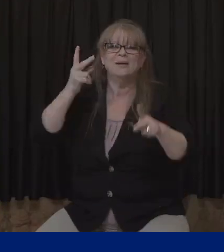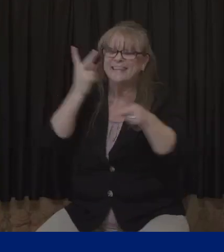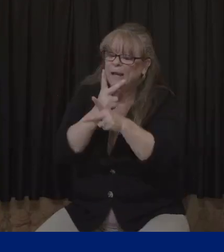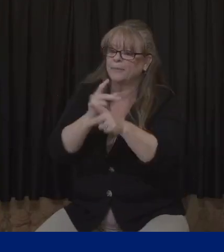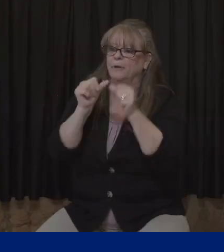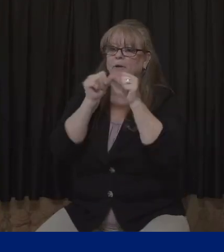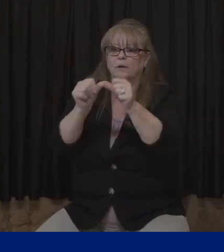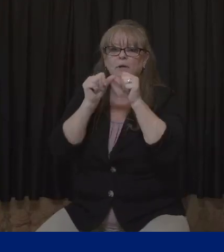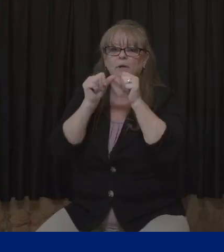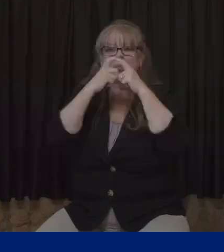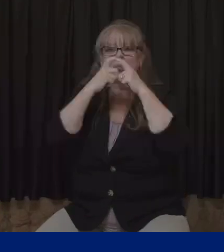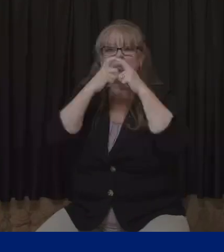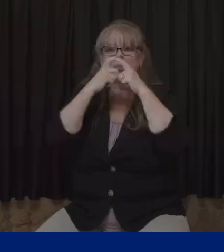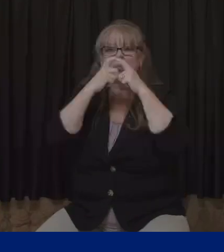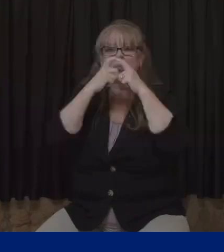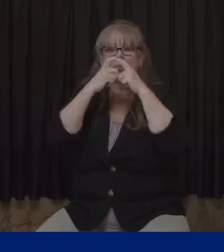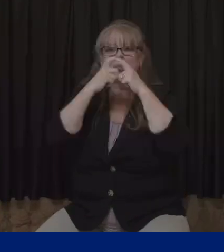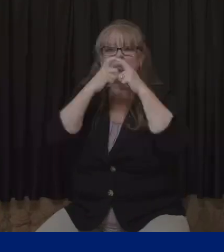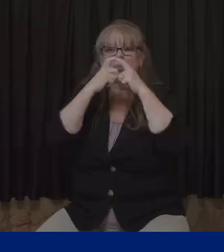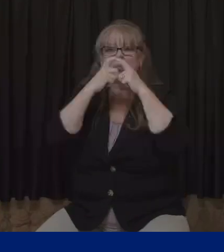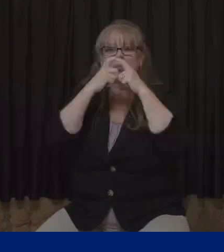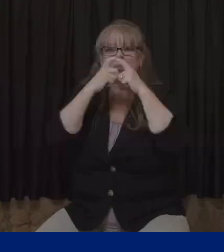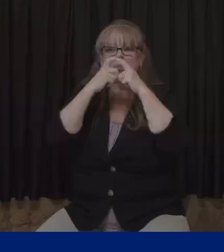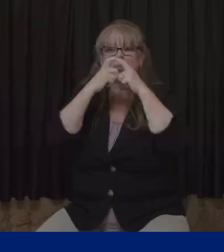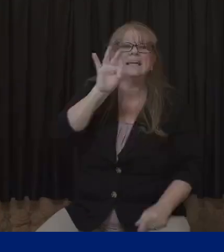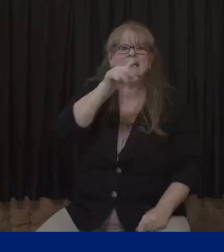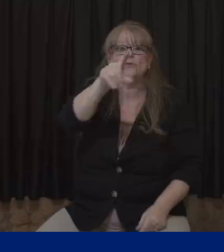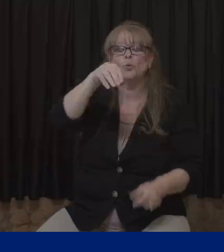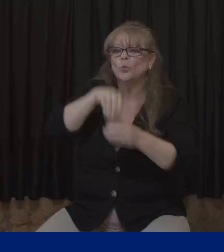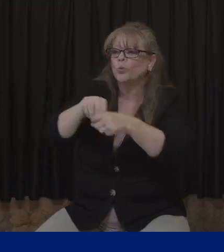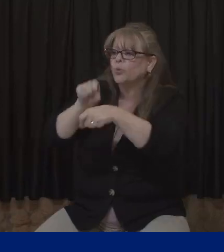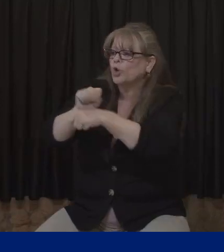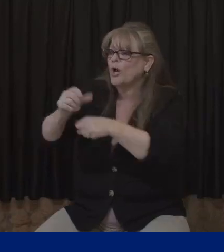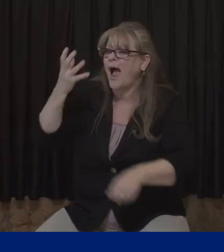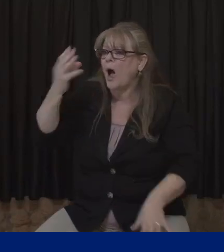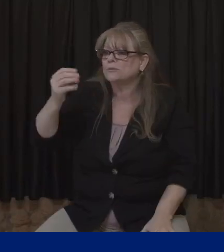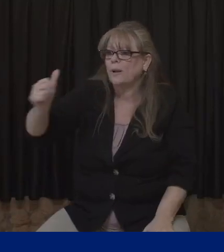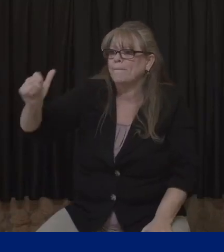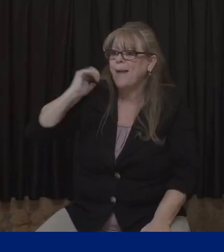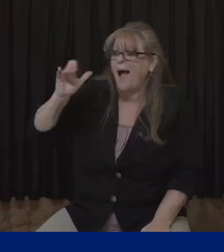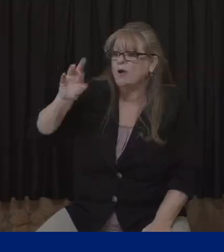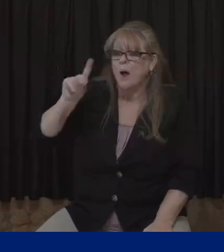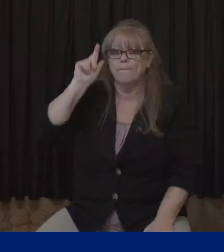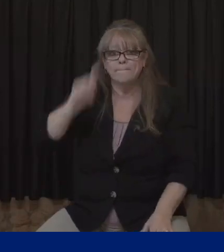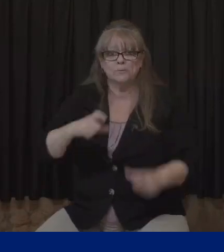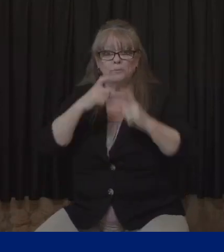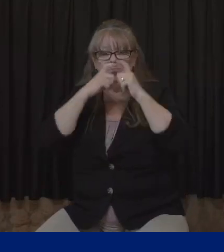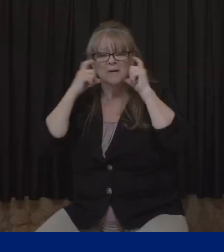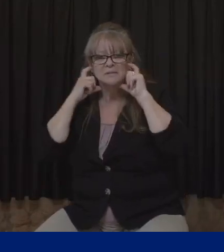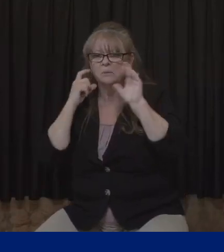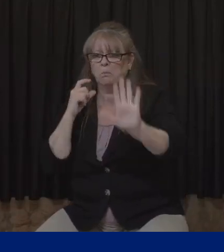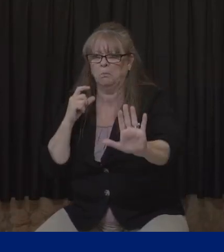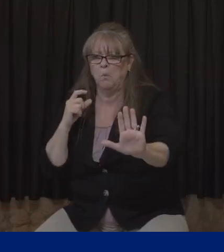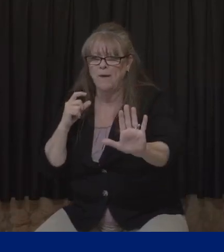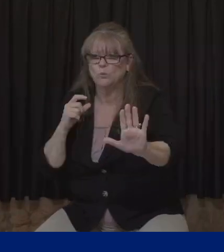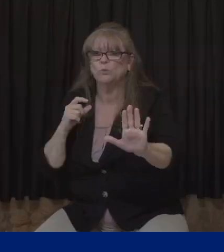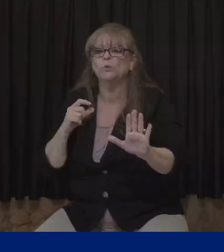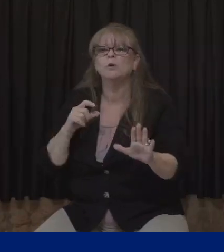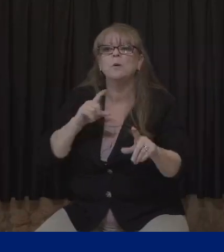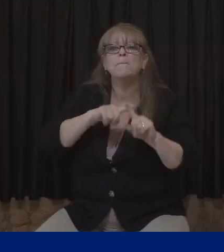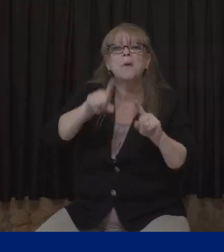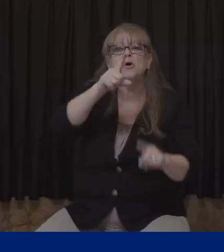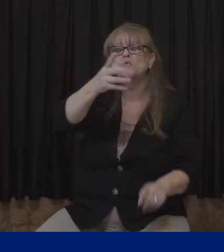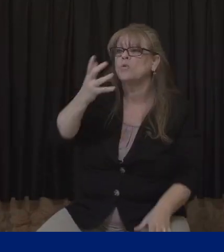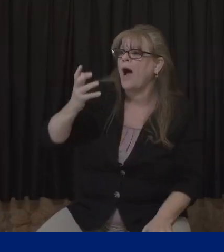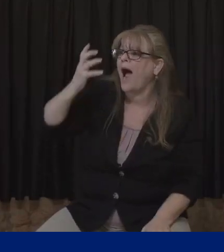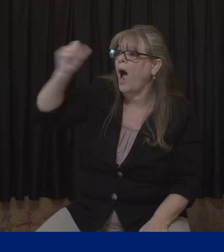yard work in your own yard, it doesn't mean you need to wear a mask, but if you're going to a municipal park where there's others, certainly if you're going shopping, very important to